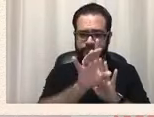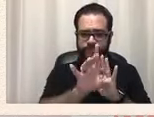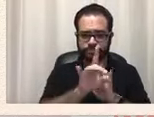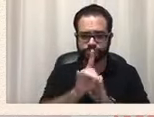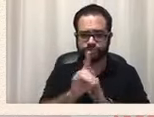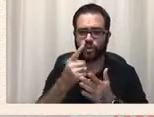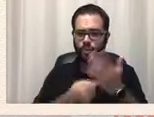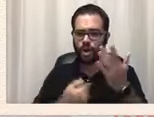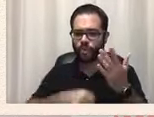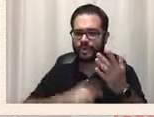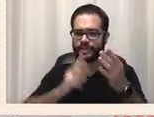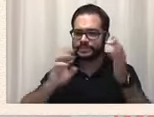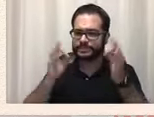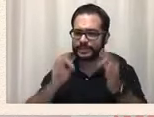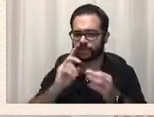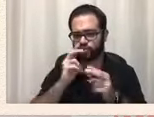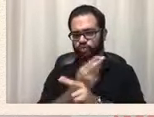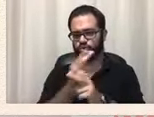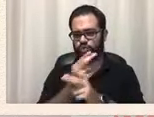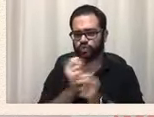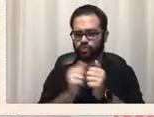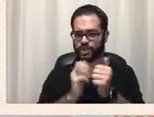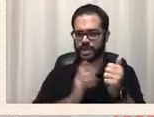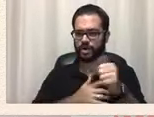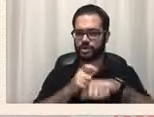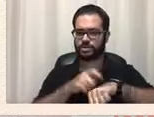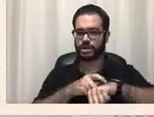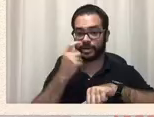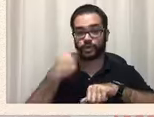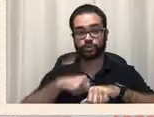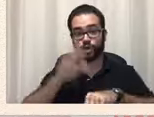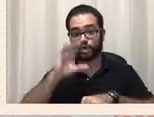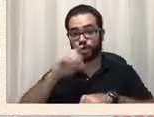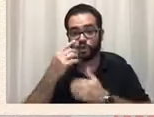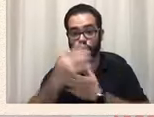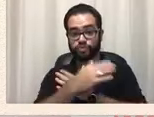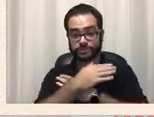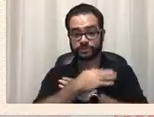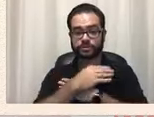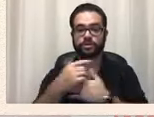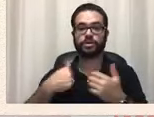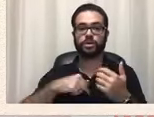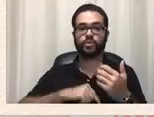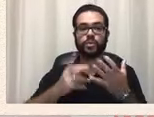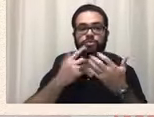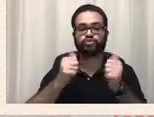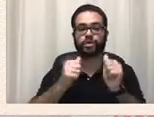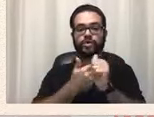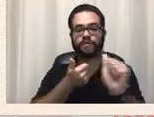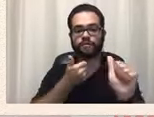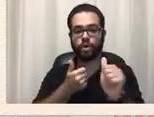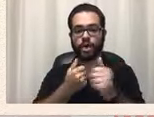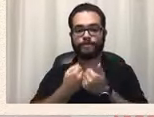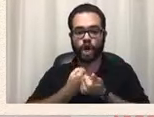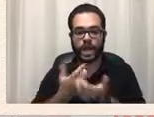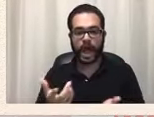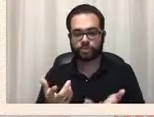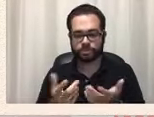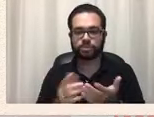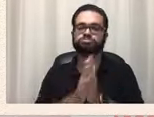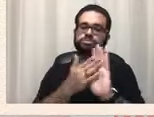on. Because we're on this quest for rest. We want to avoid burnout and be the best that we can for our